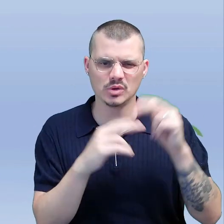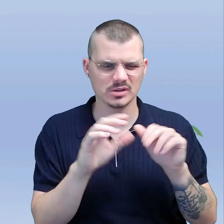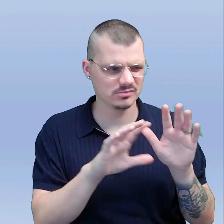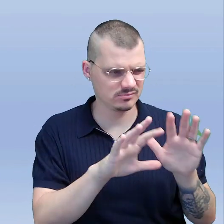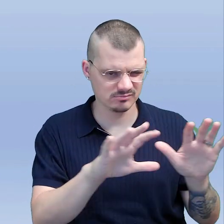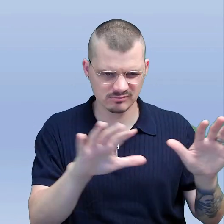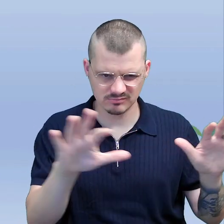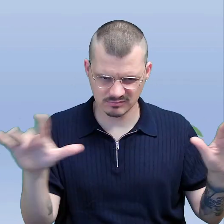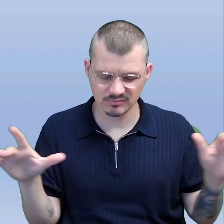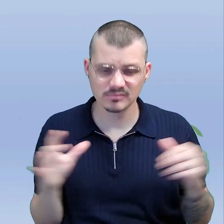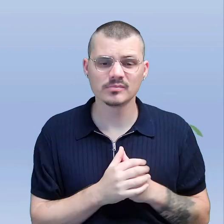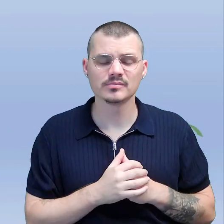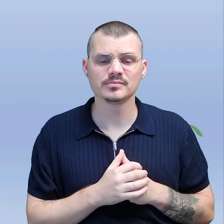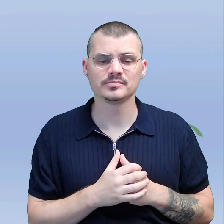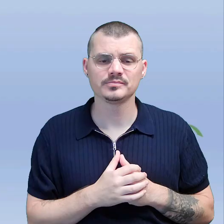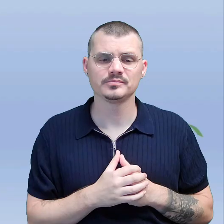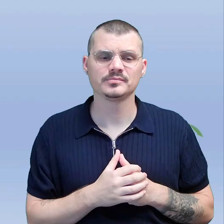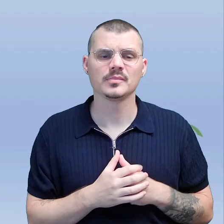units and